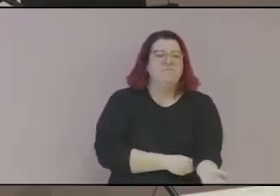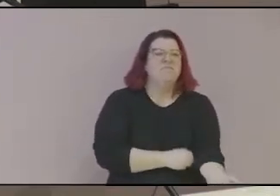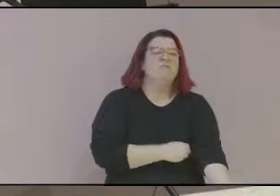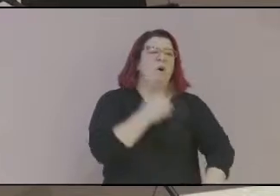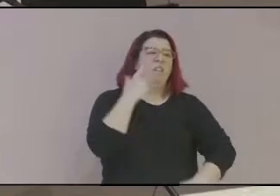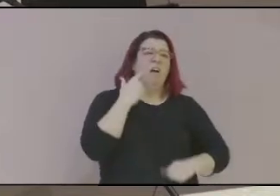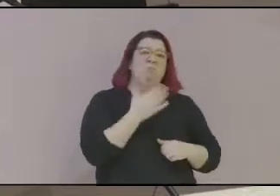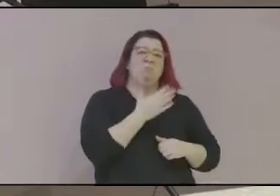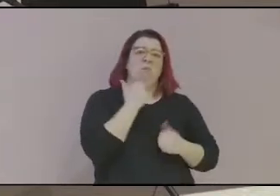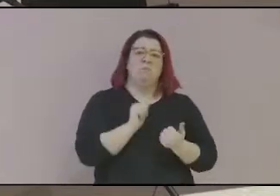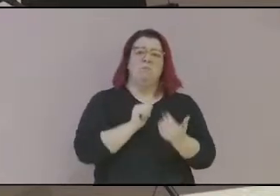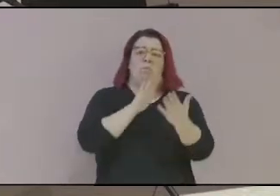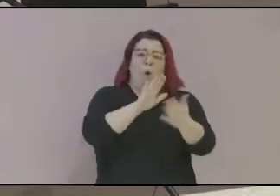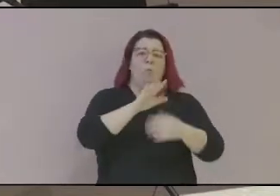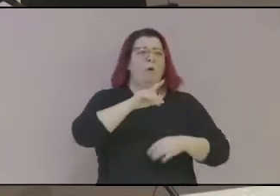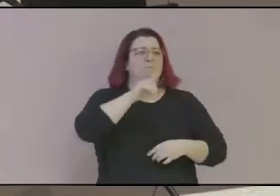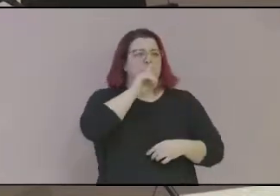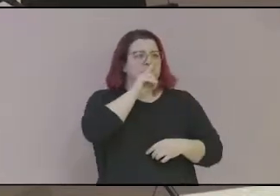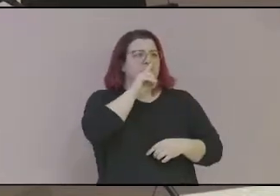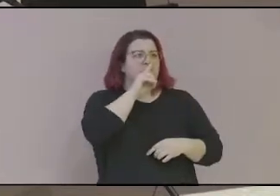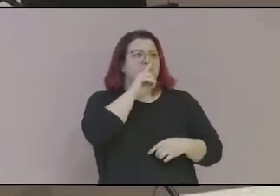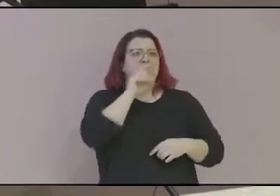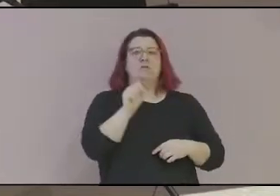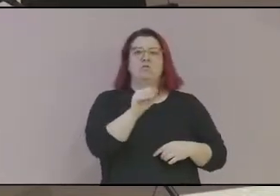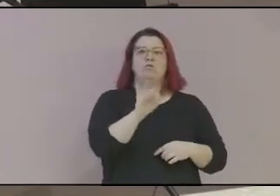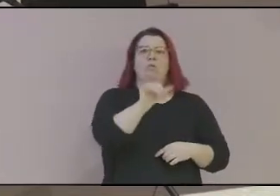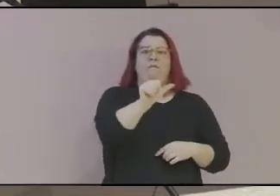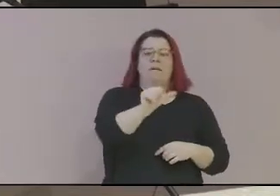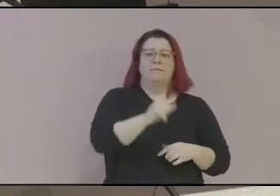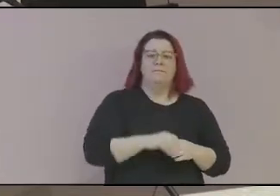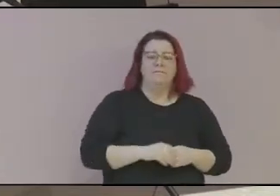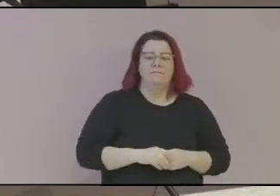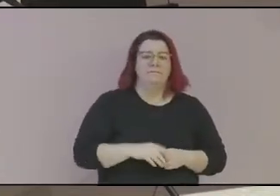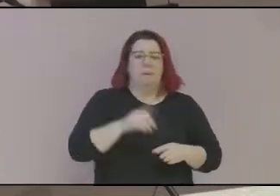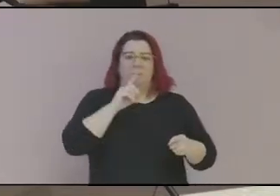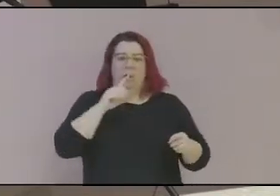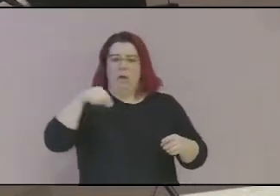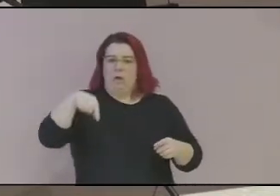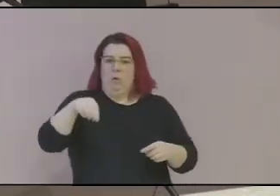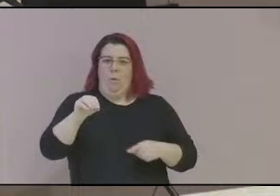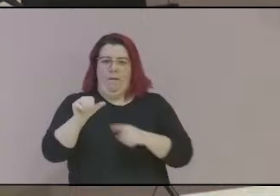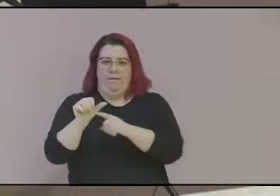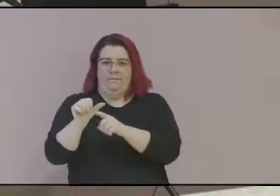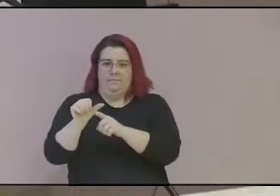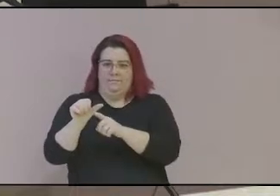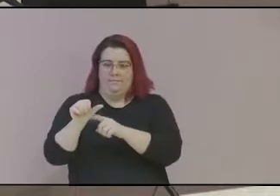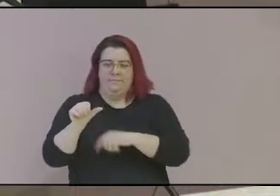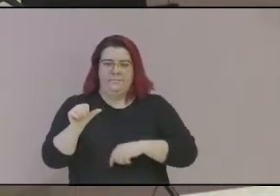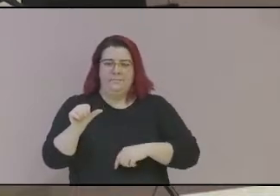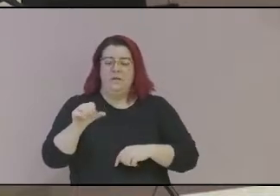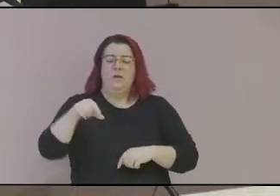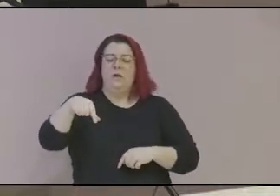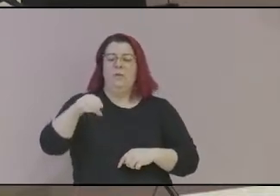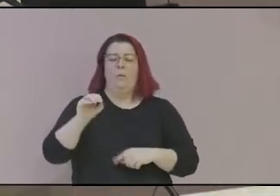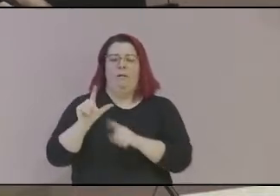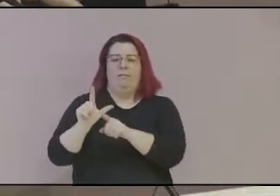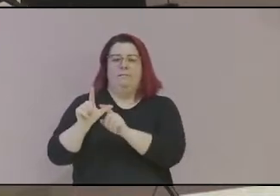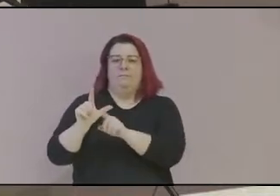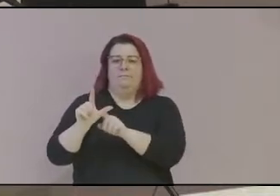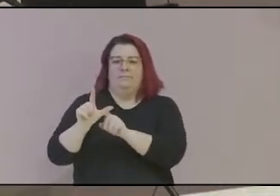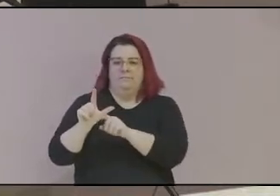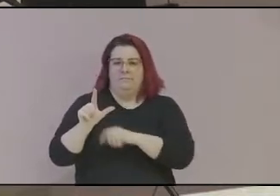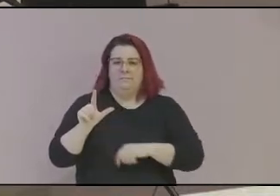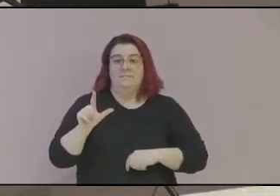reason would be much better than quality of QOL, quality of life kinds of protocols, which are also used in hospital systems, and they deserve their own